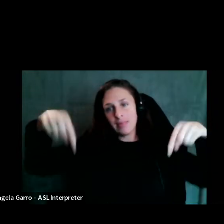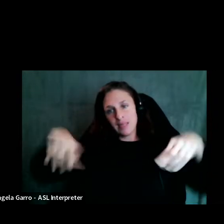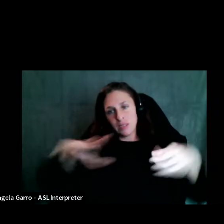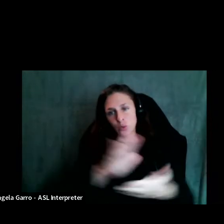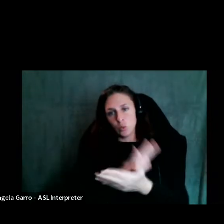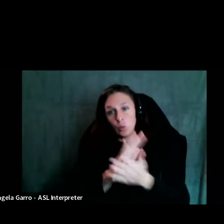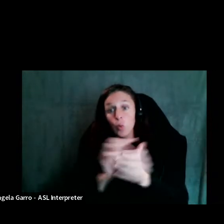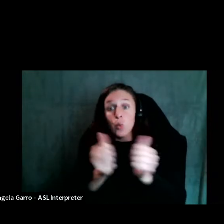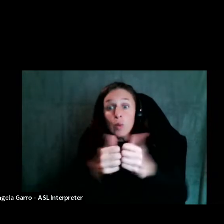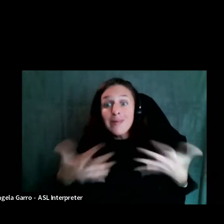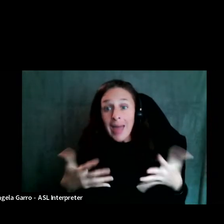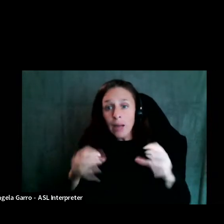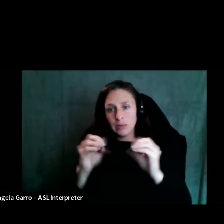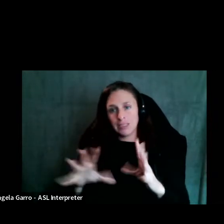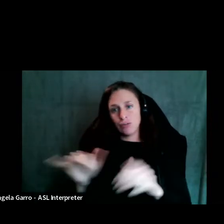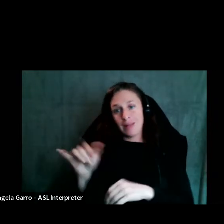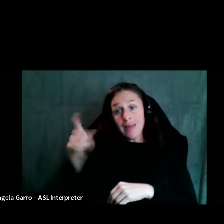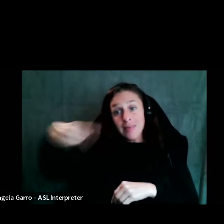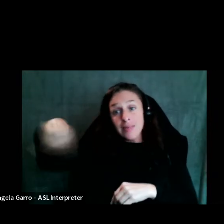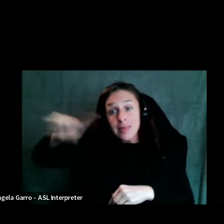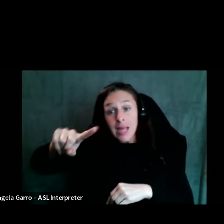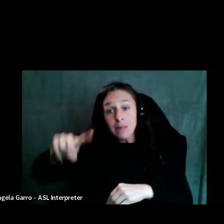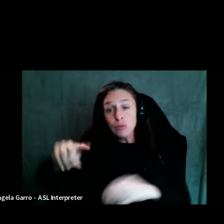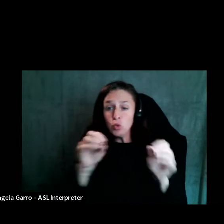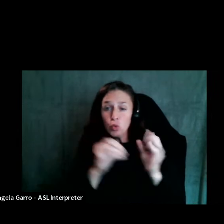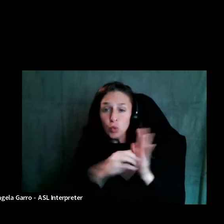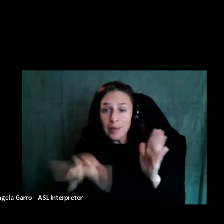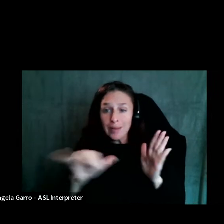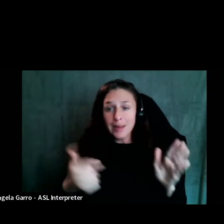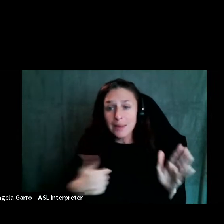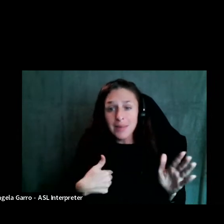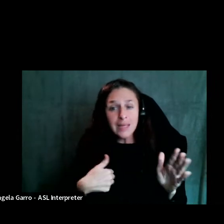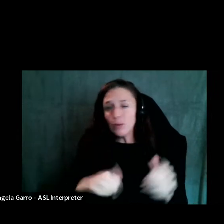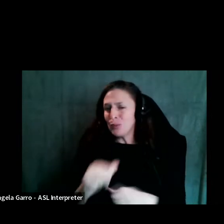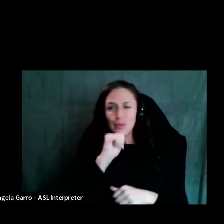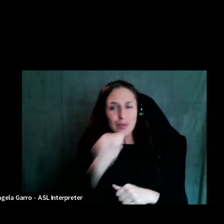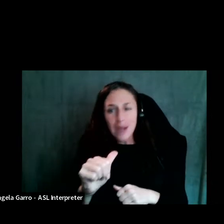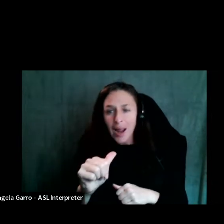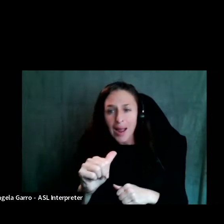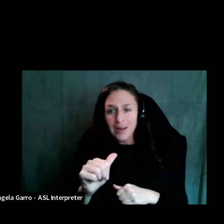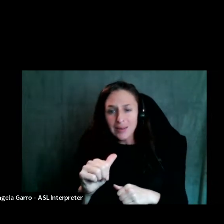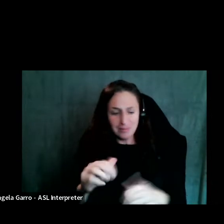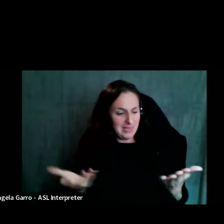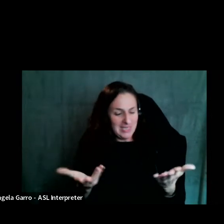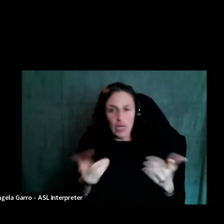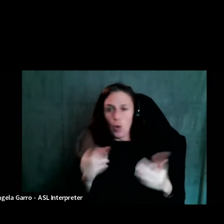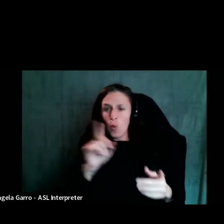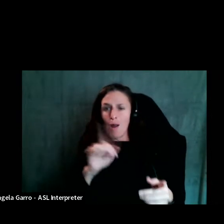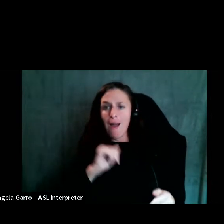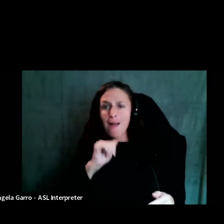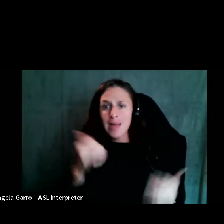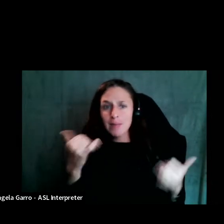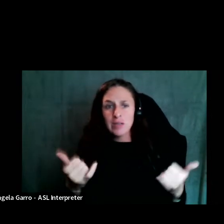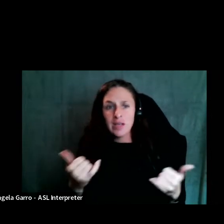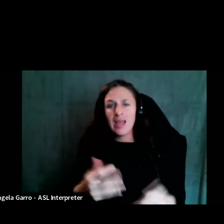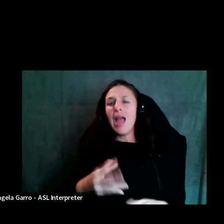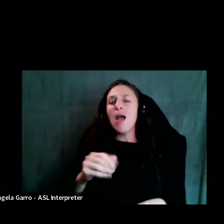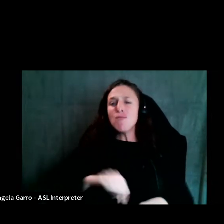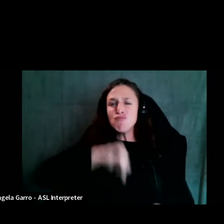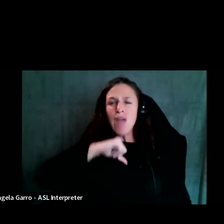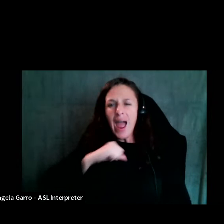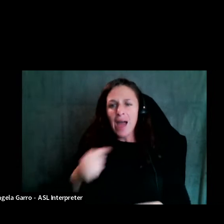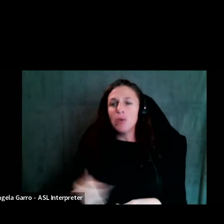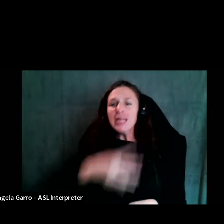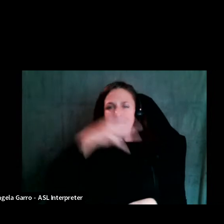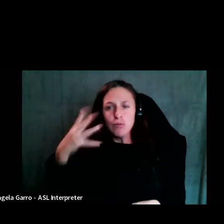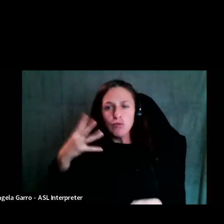Without teachers like them, students like me would not be where I am today, a proud immigration attorney